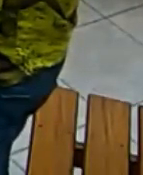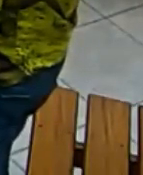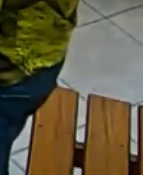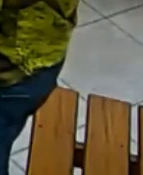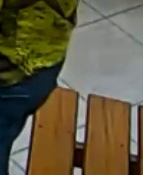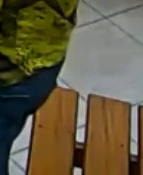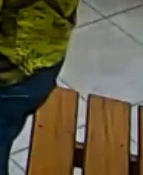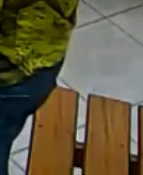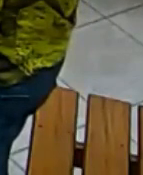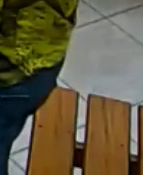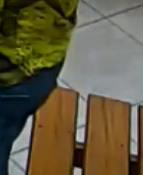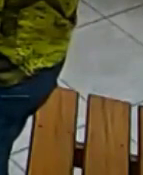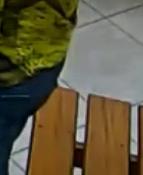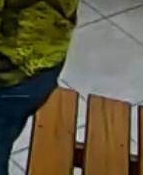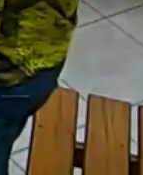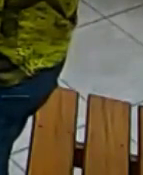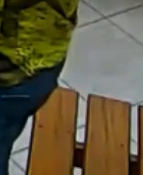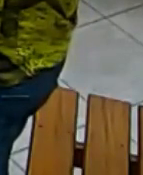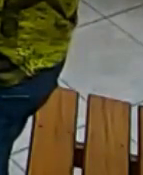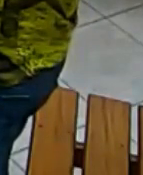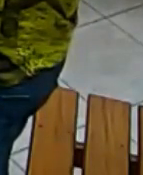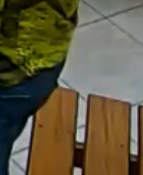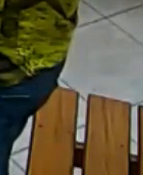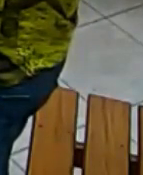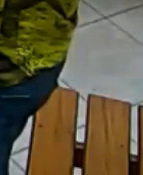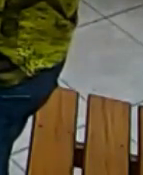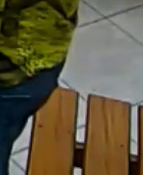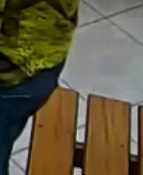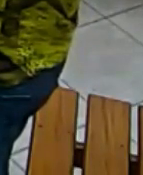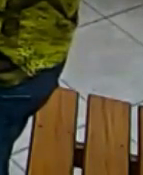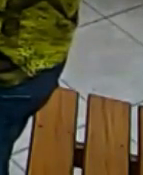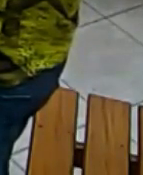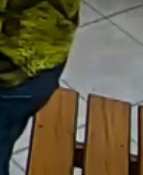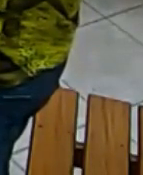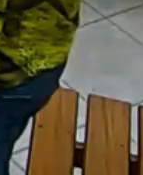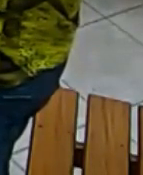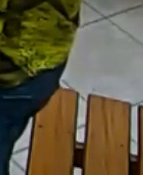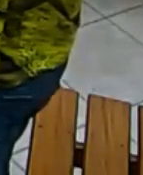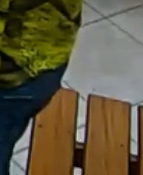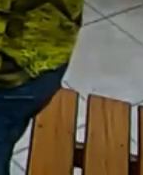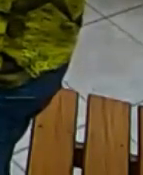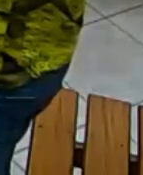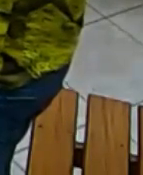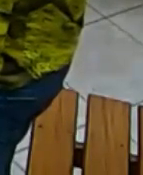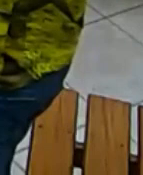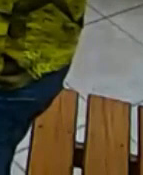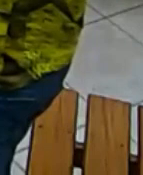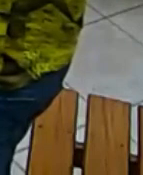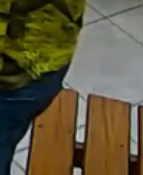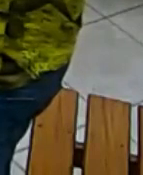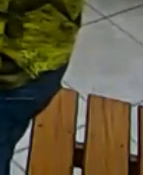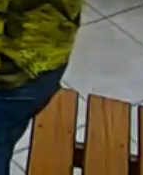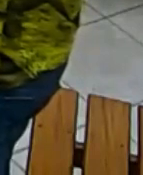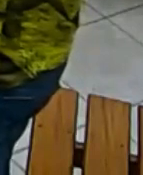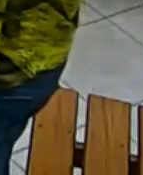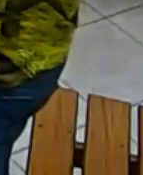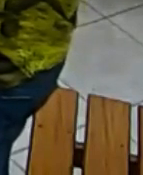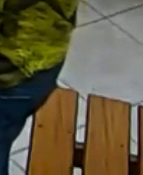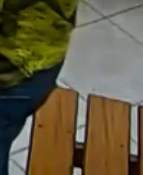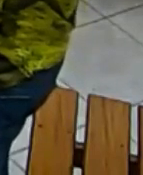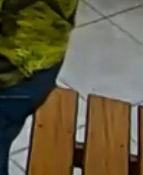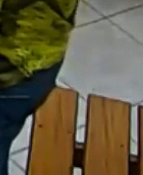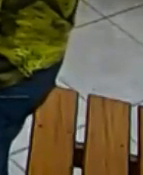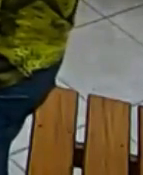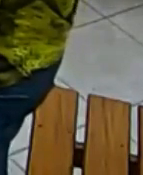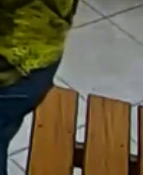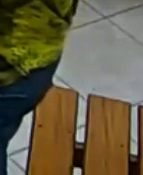always ask you that you continue to protect them, Lord, deliver them from accidents and violence, from sicknesses and